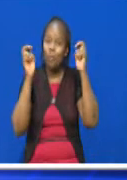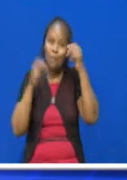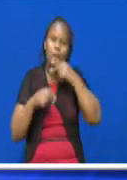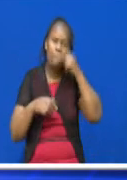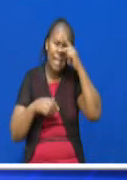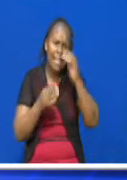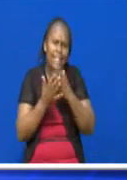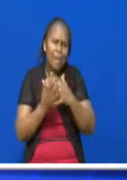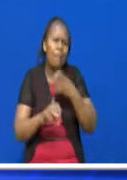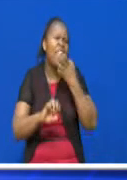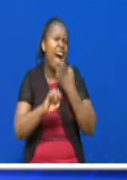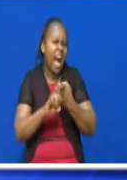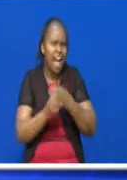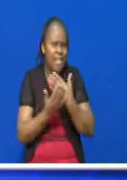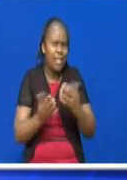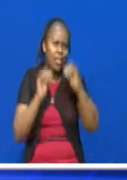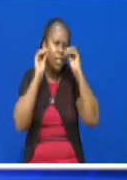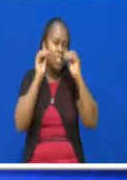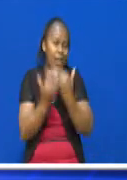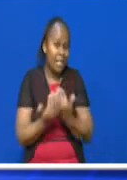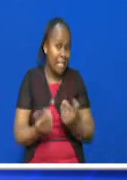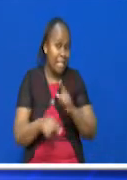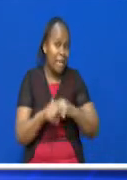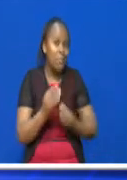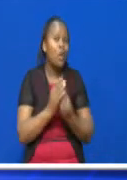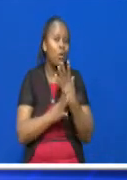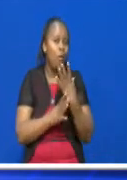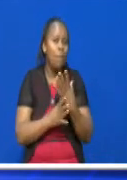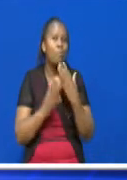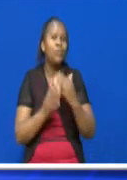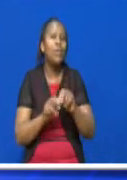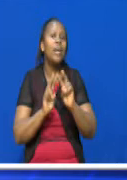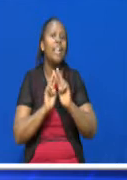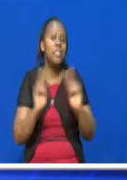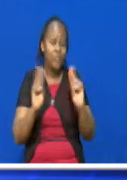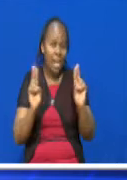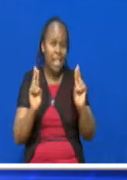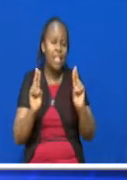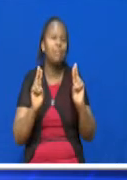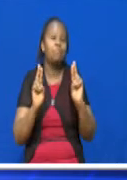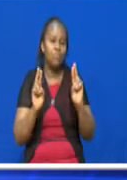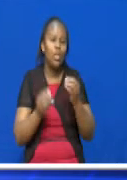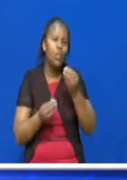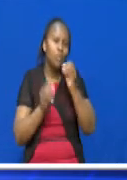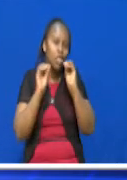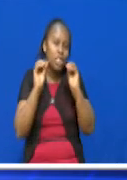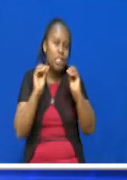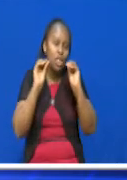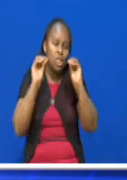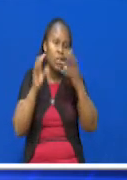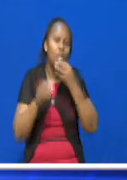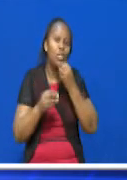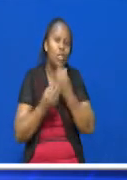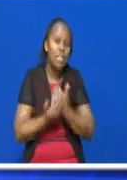some of the difficult things to teach our children to do as they grow up, so please stay tuned at 11:30 to 12 to teach our children how